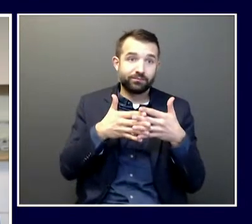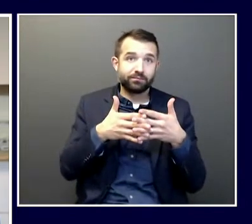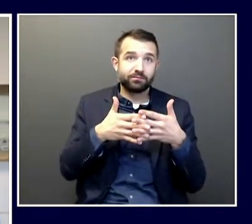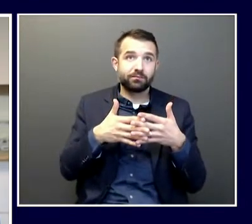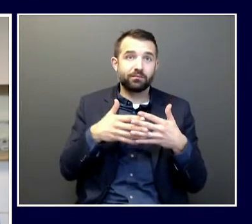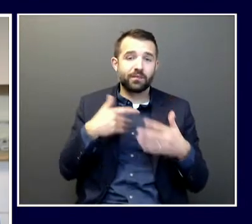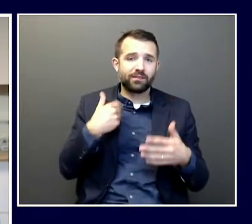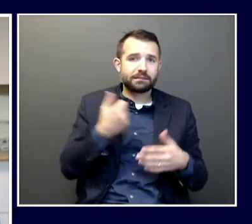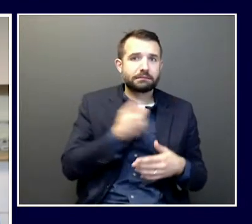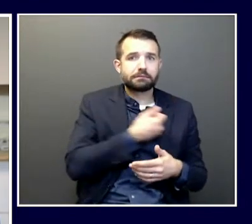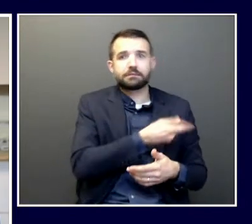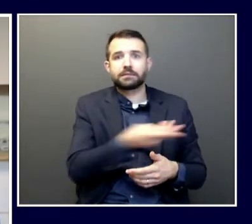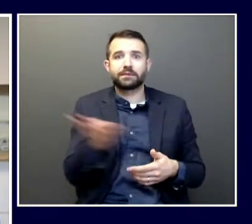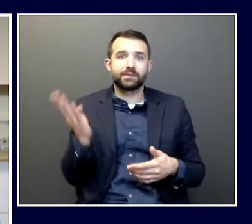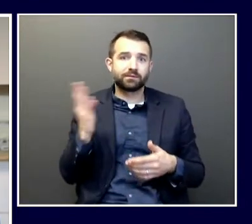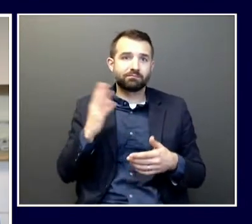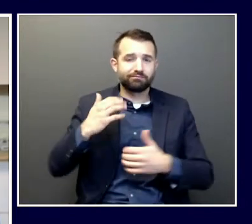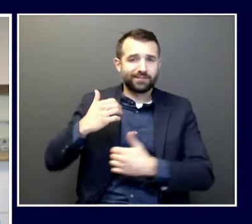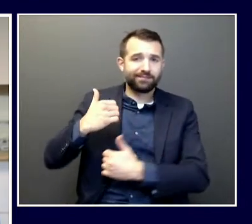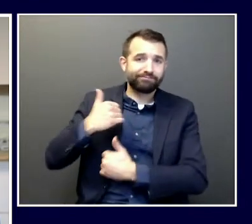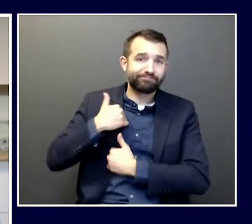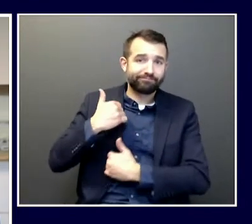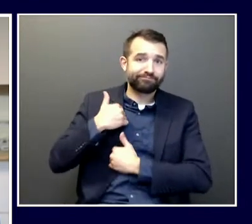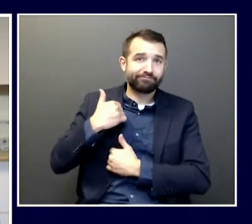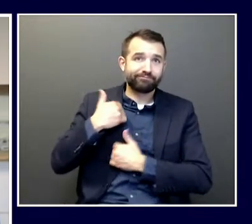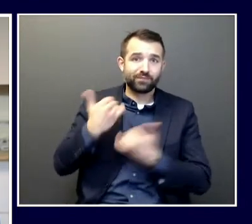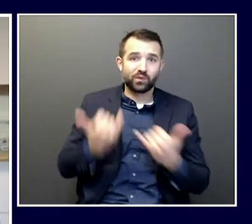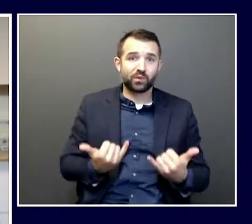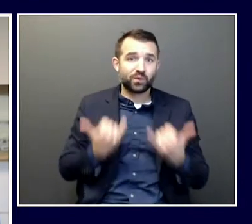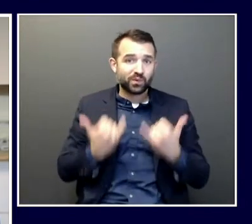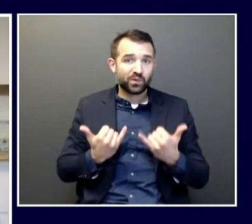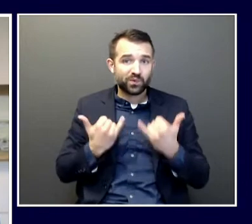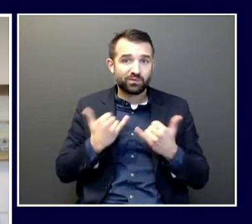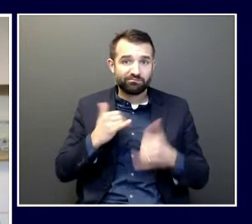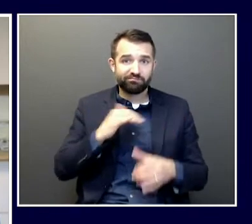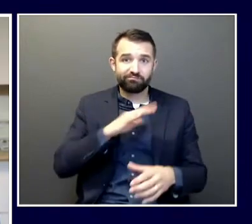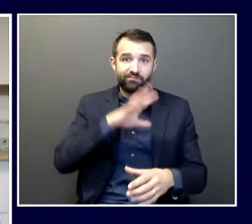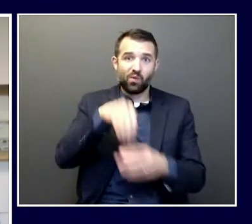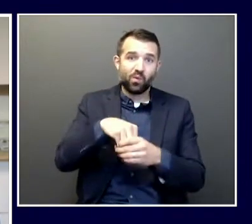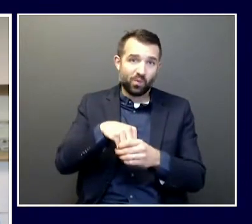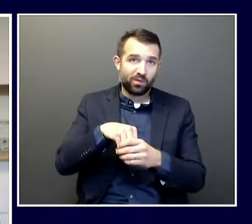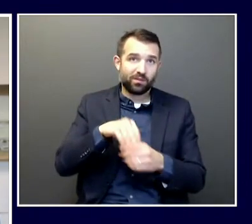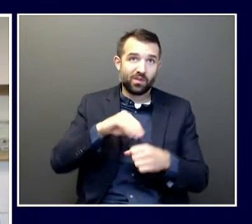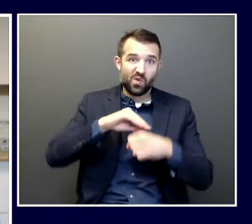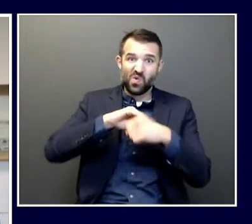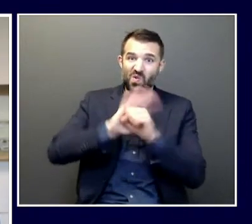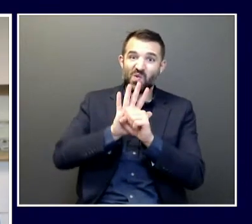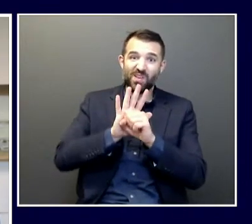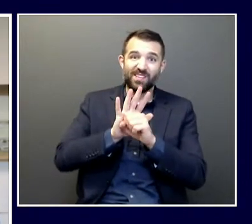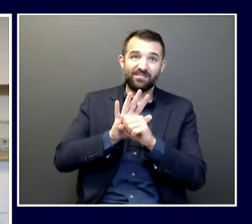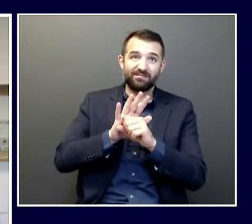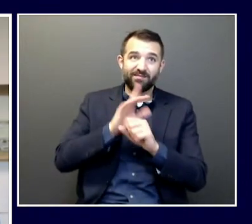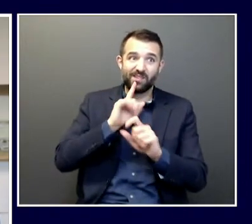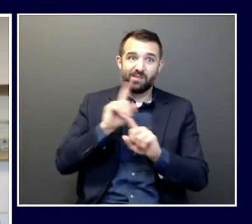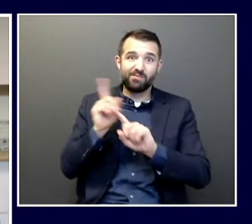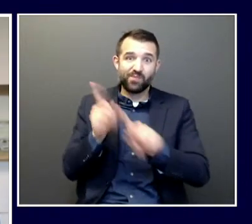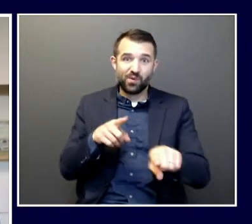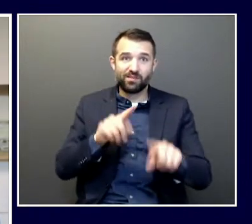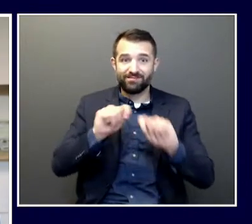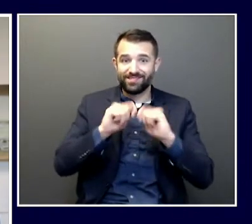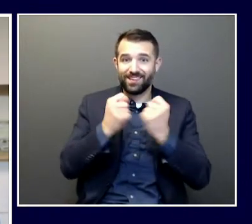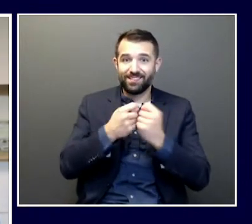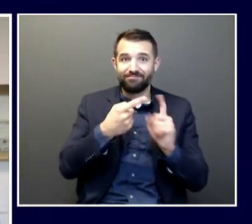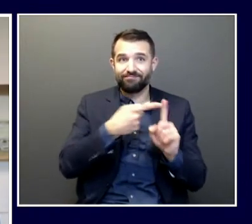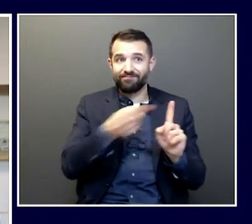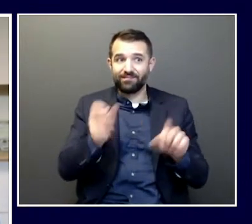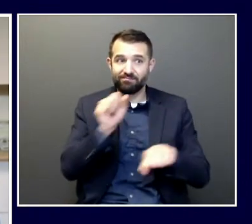now, today, who are involved with our COVID-19 response across Maine CDC, across Maine DHHS,